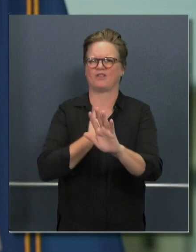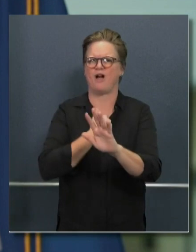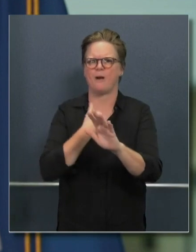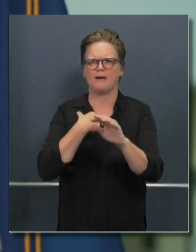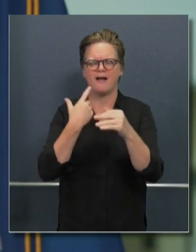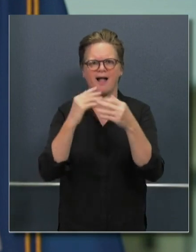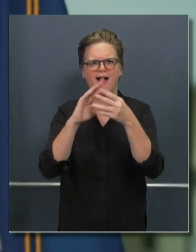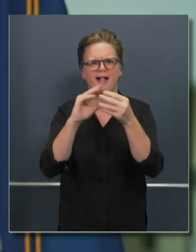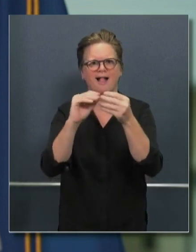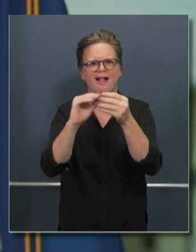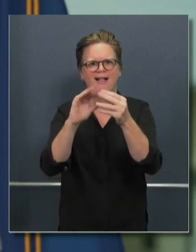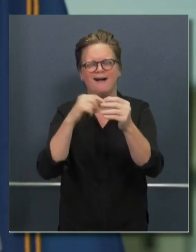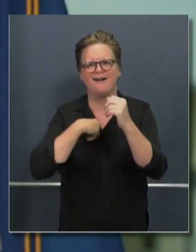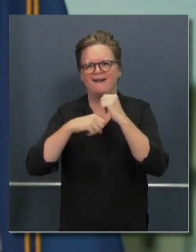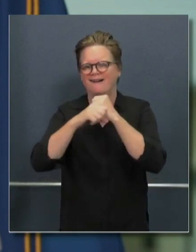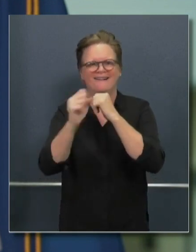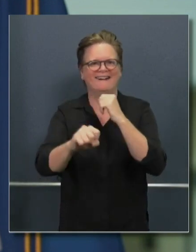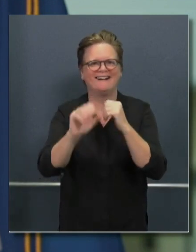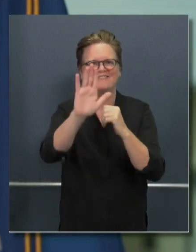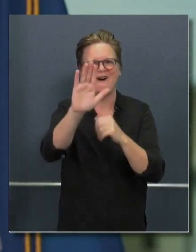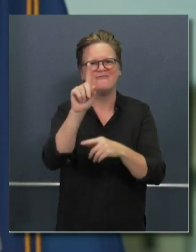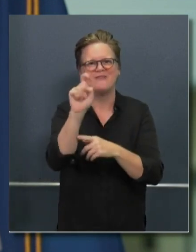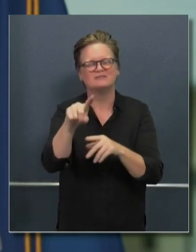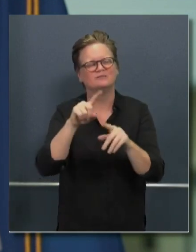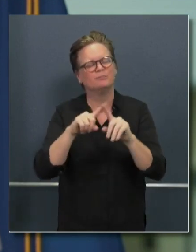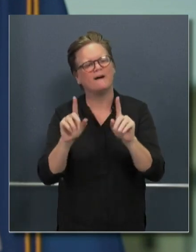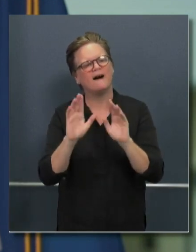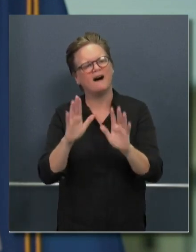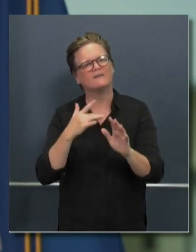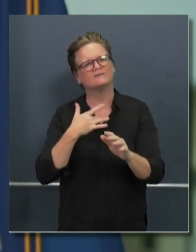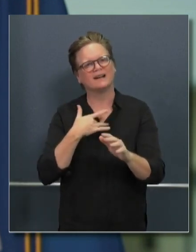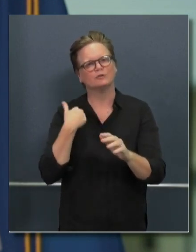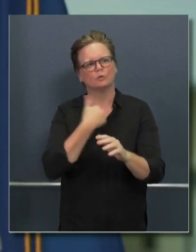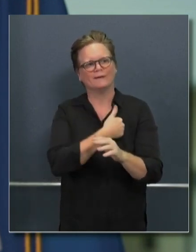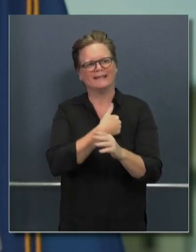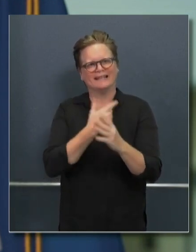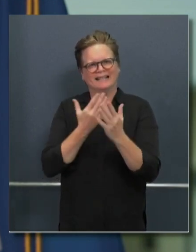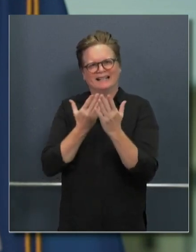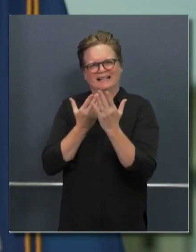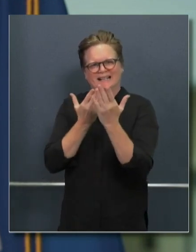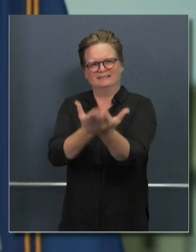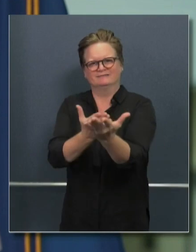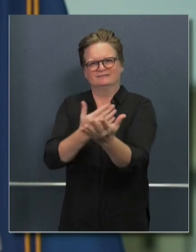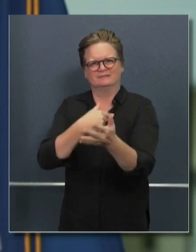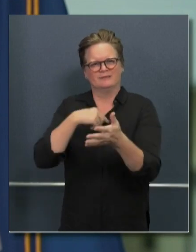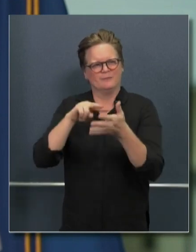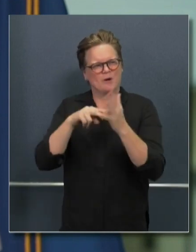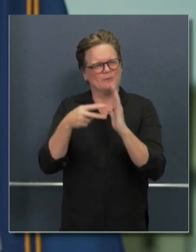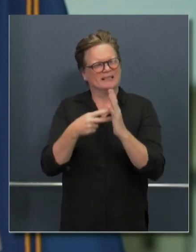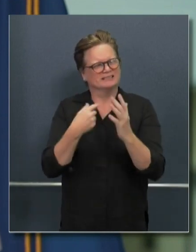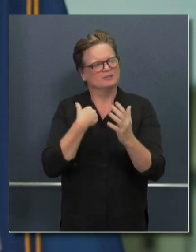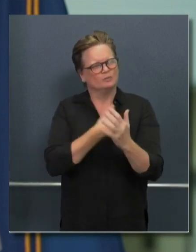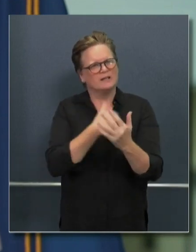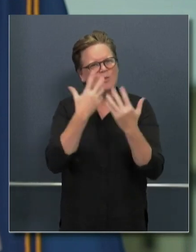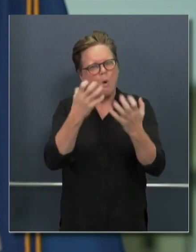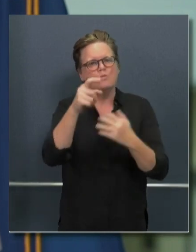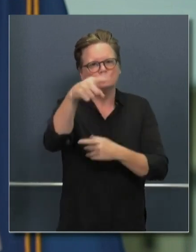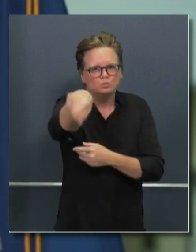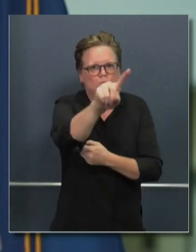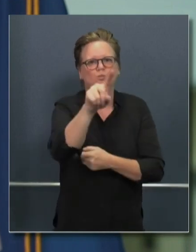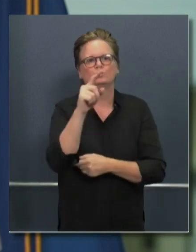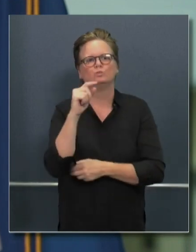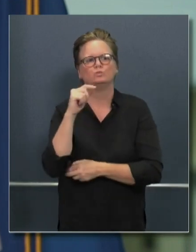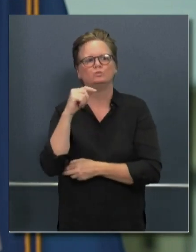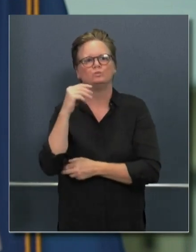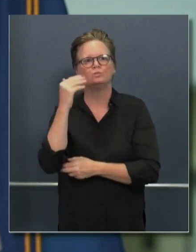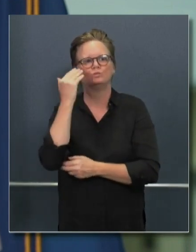to basically sum up the purpose of what I wanted to communicate to everybody today, that we are sober,